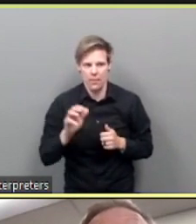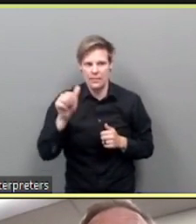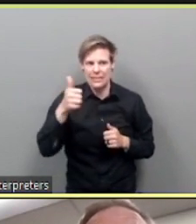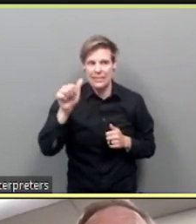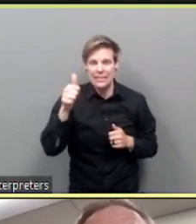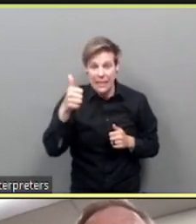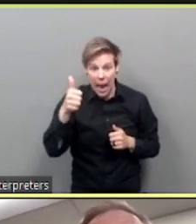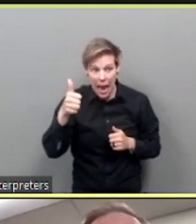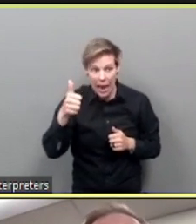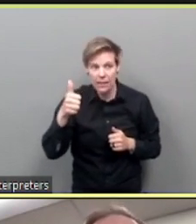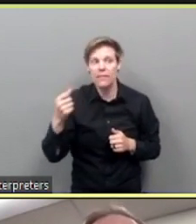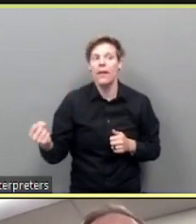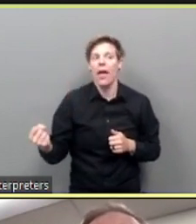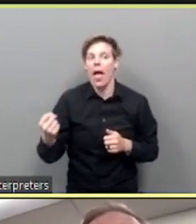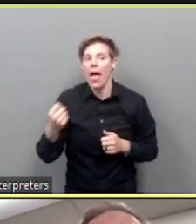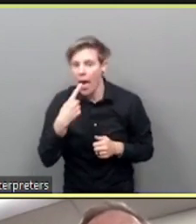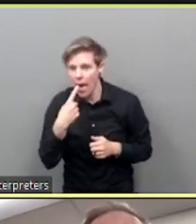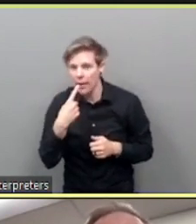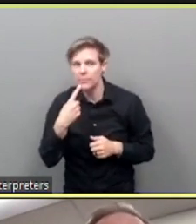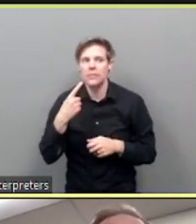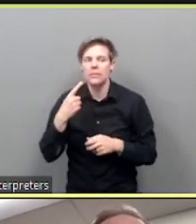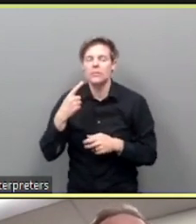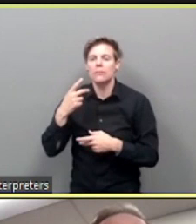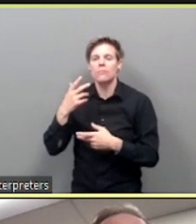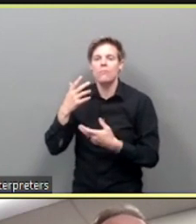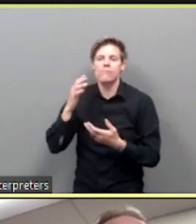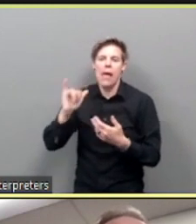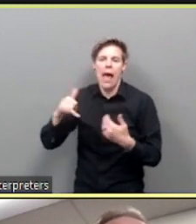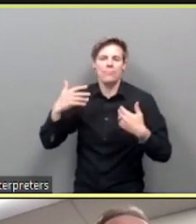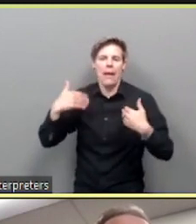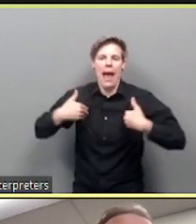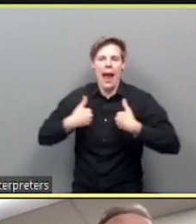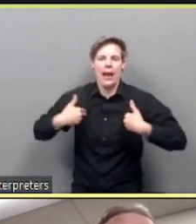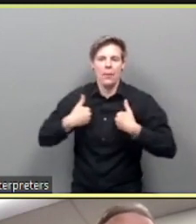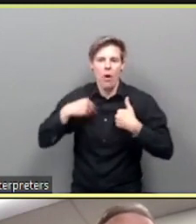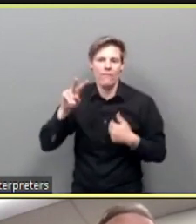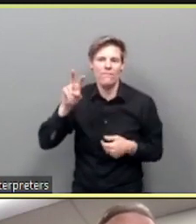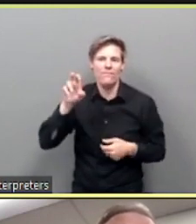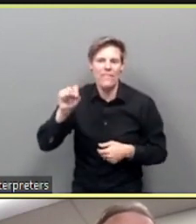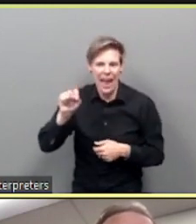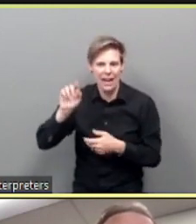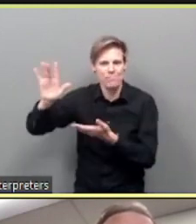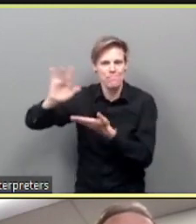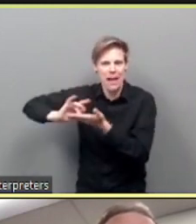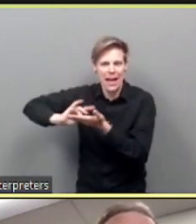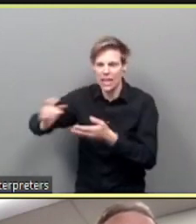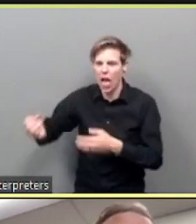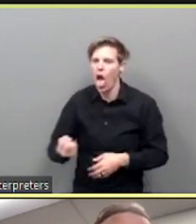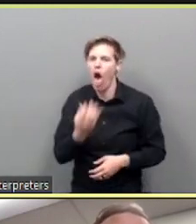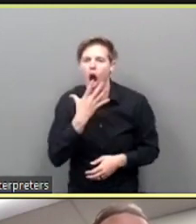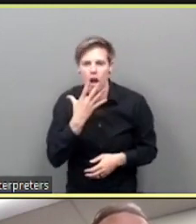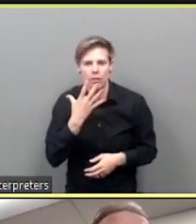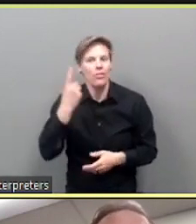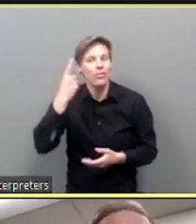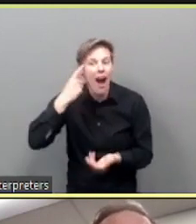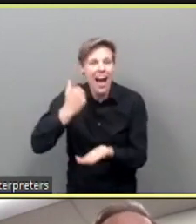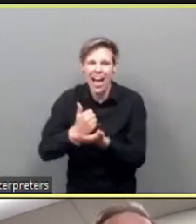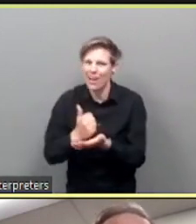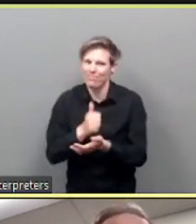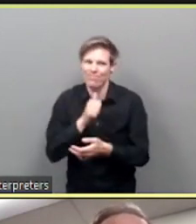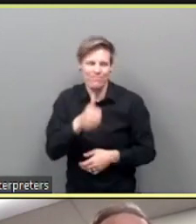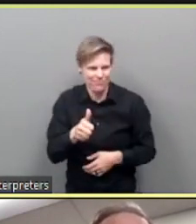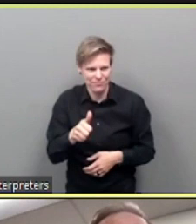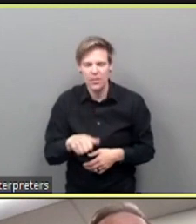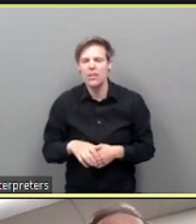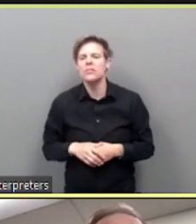veterinary product, not a human product, and there were 4 we didn't know about. So most took